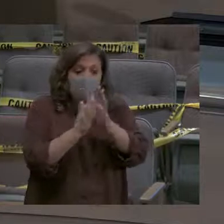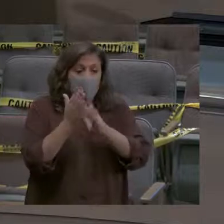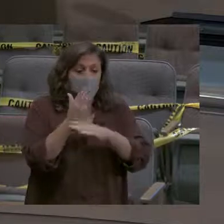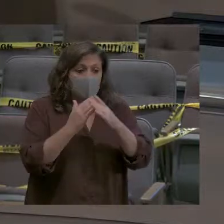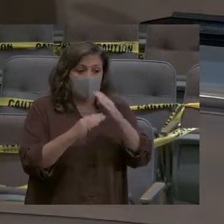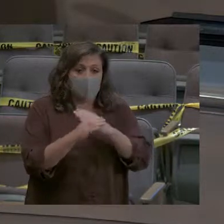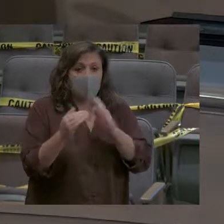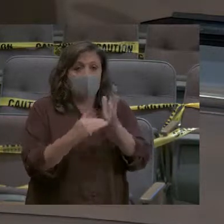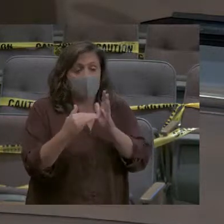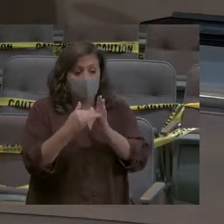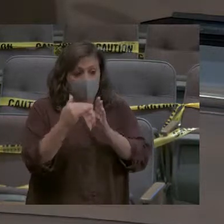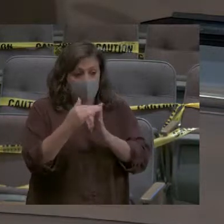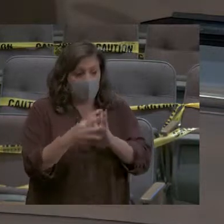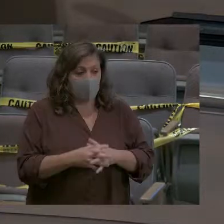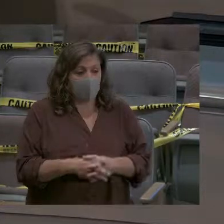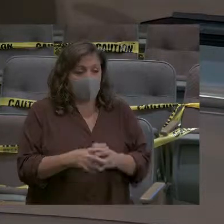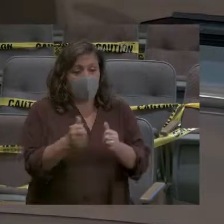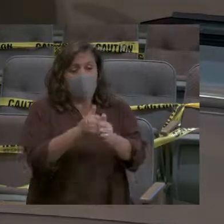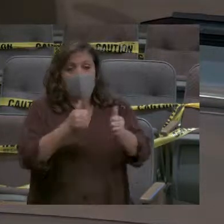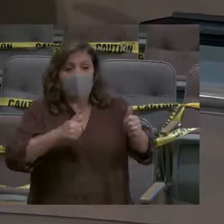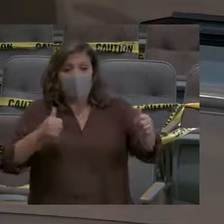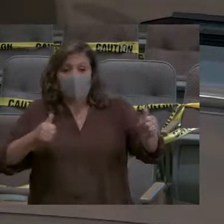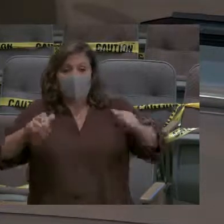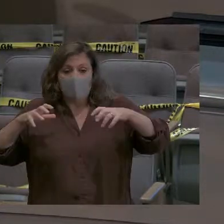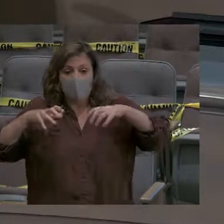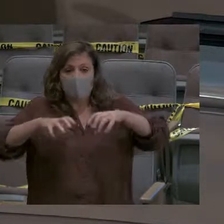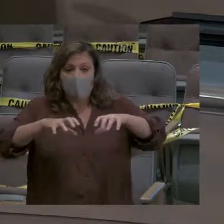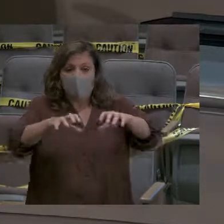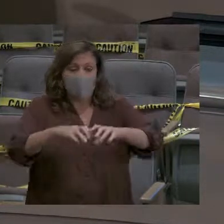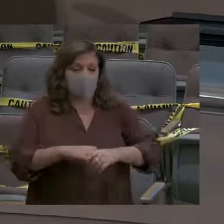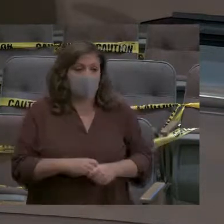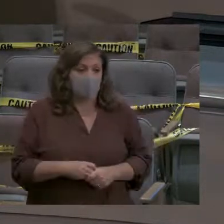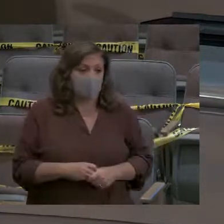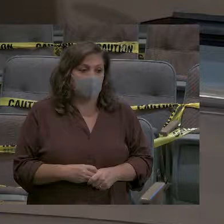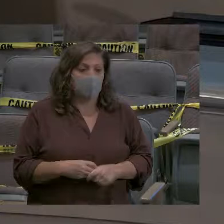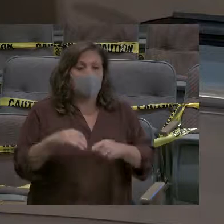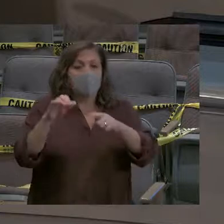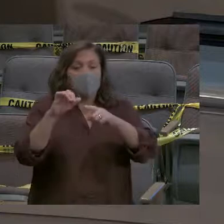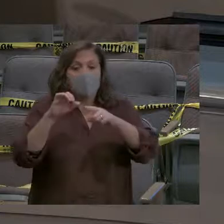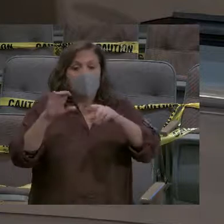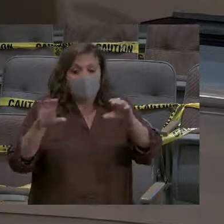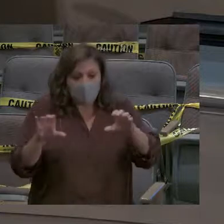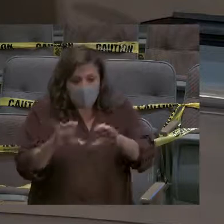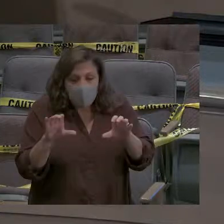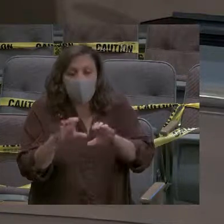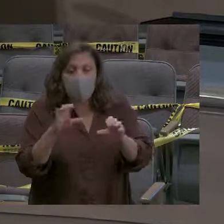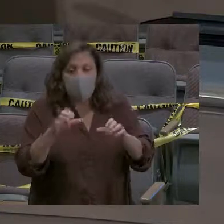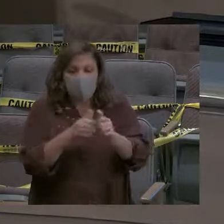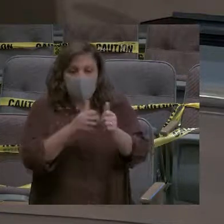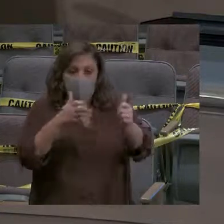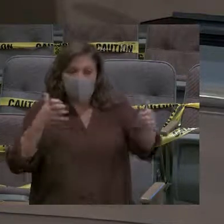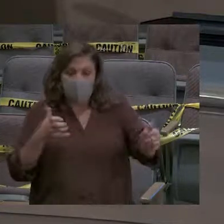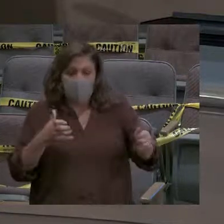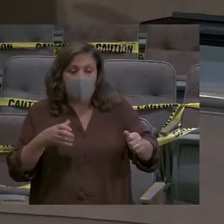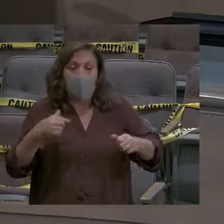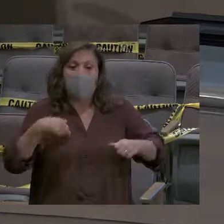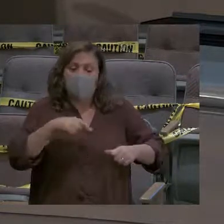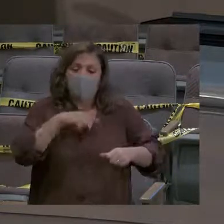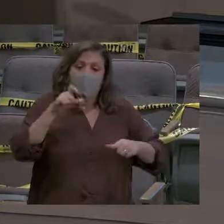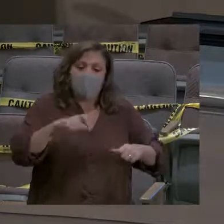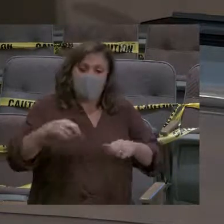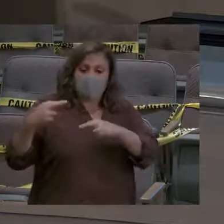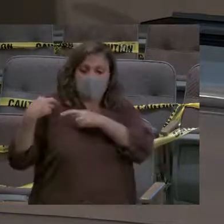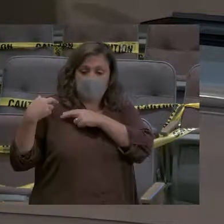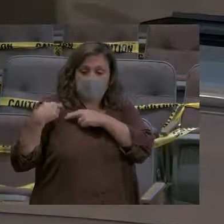hands frequently. Avoid crowds and practice social distancing. Let's each do our part so that we